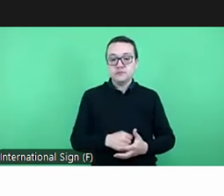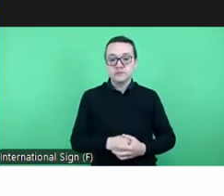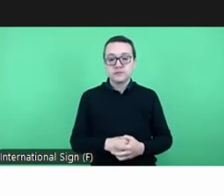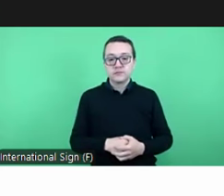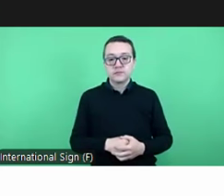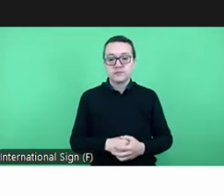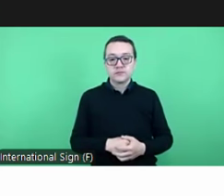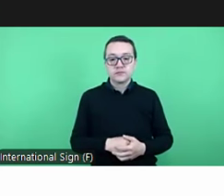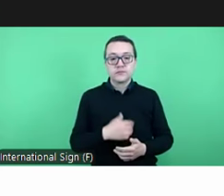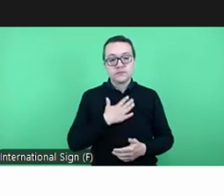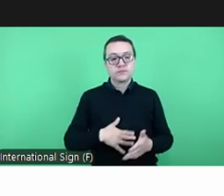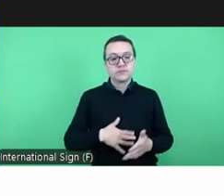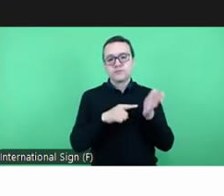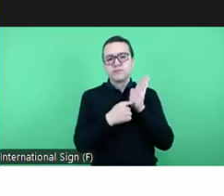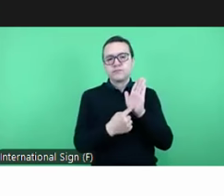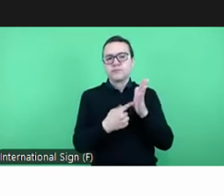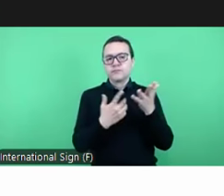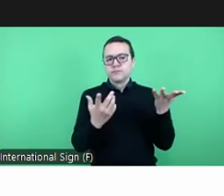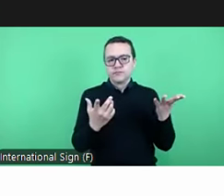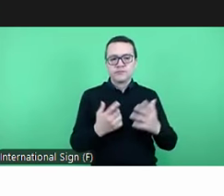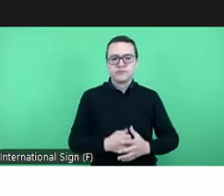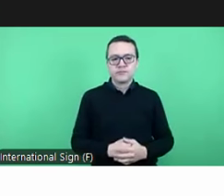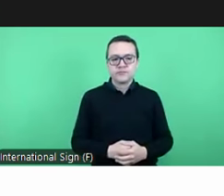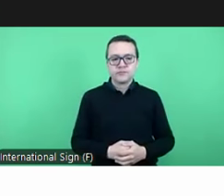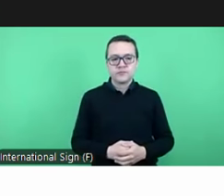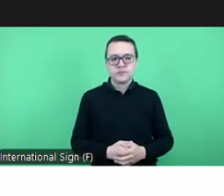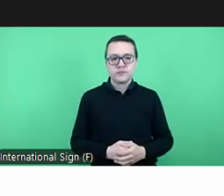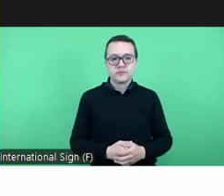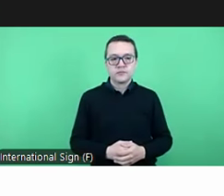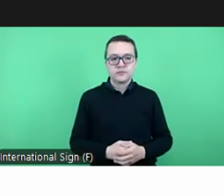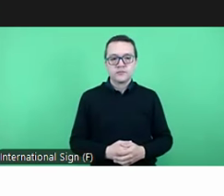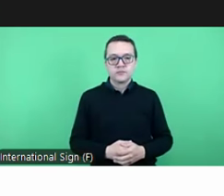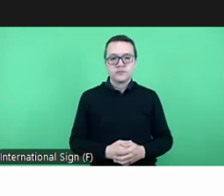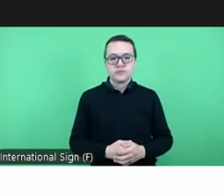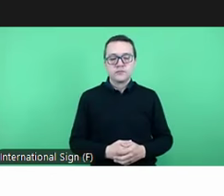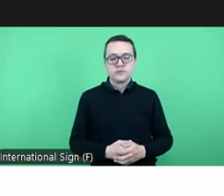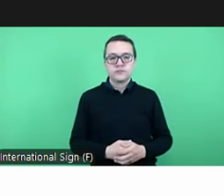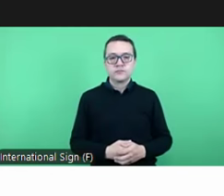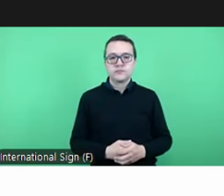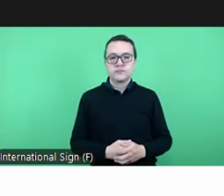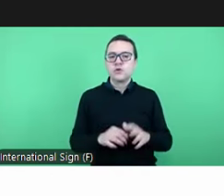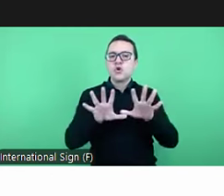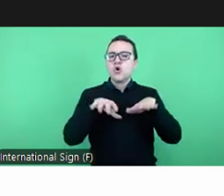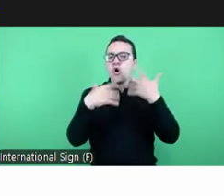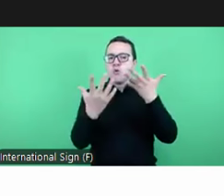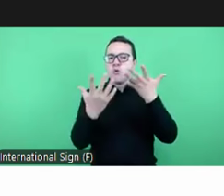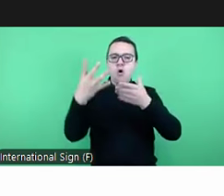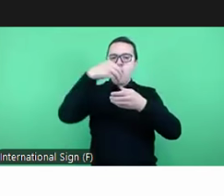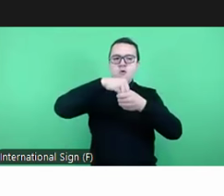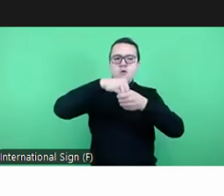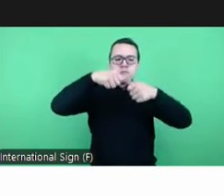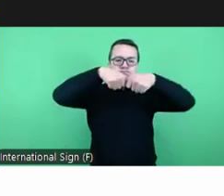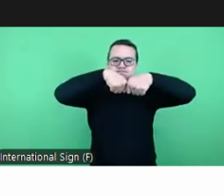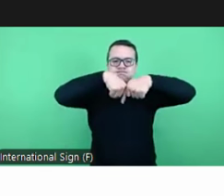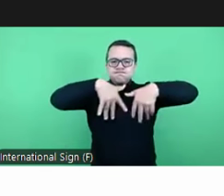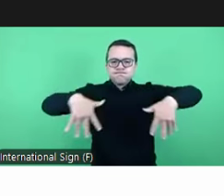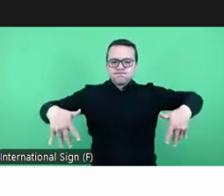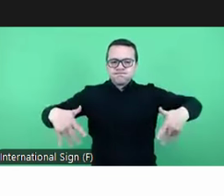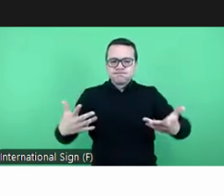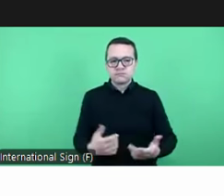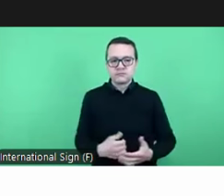every na citizen. nossa, The na access nossa to Constituição. healthcare is considered Constituição, o a right artigo that is enshrined in